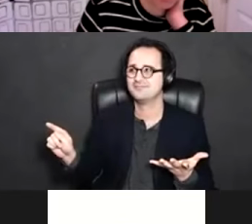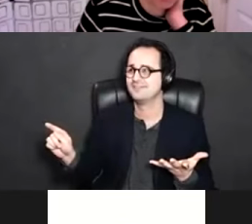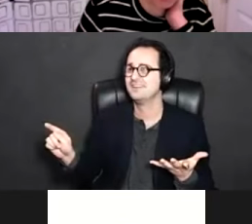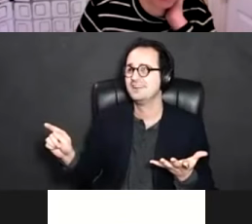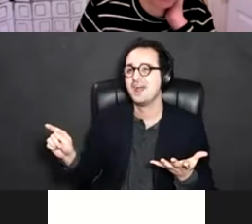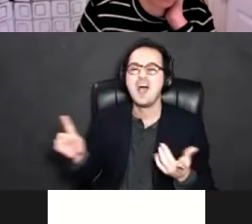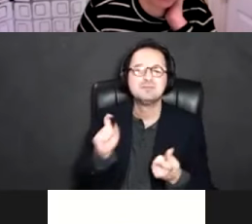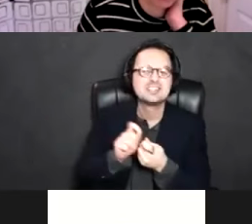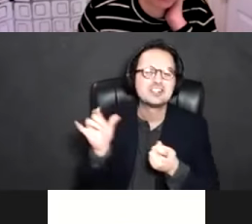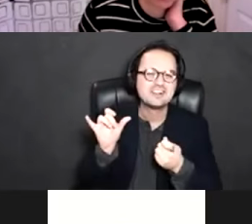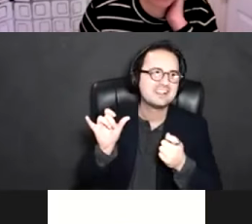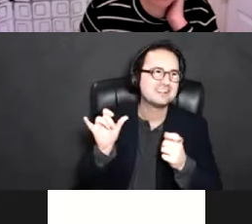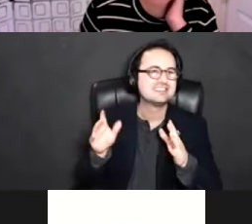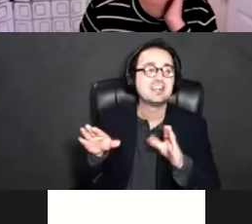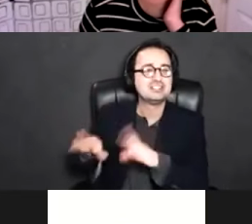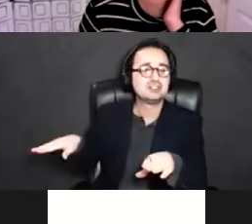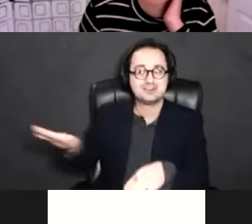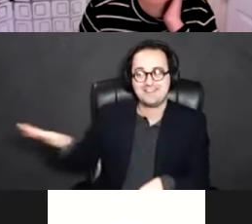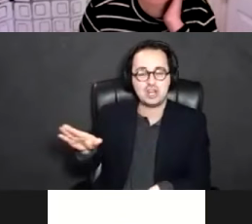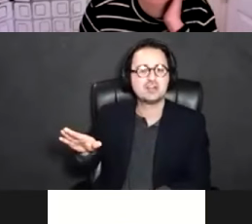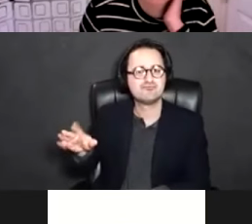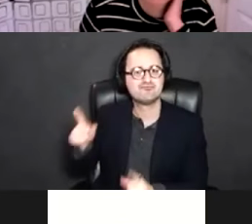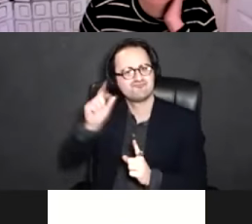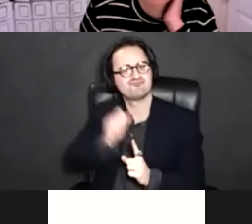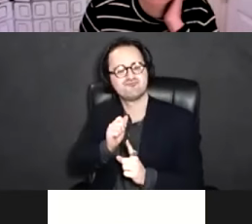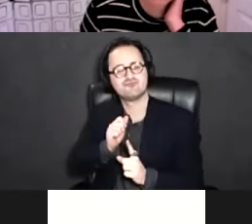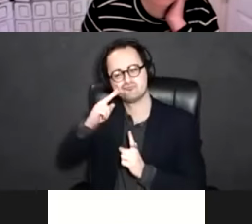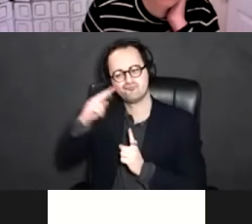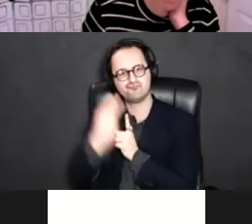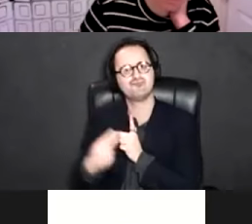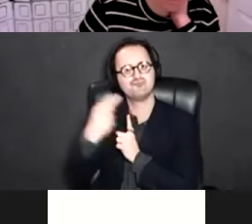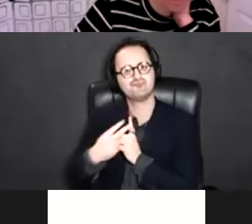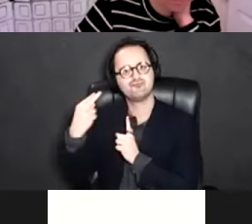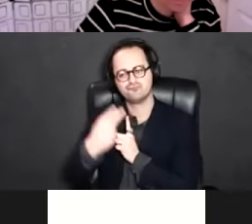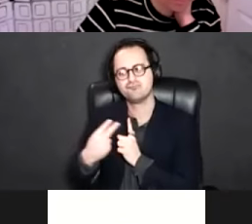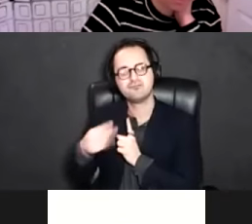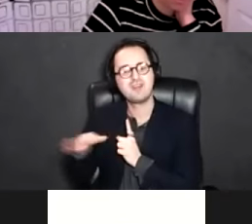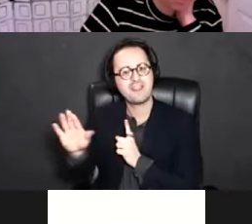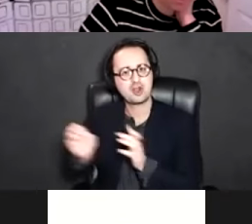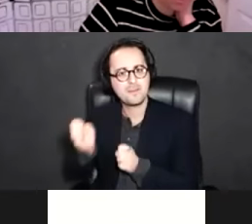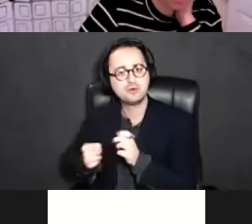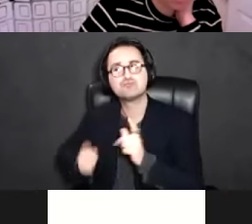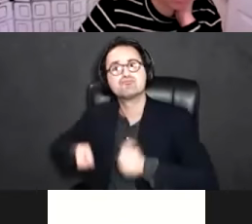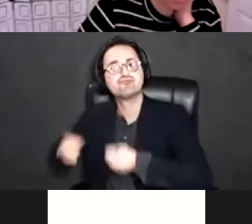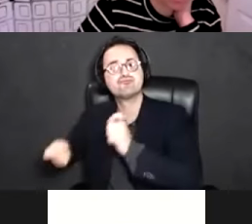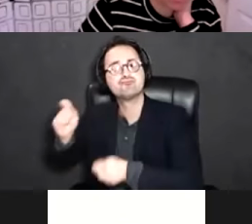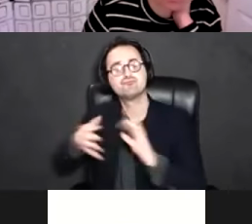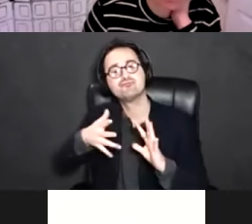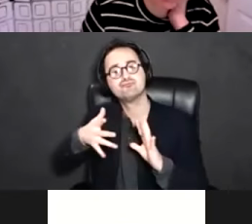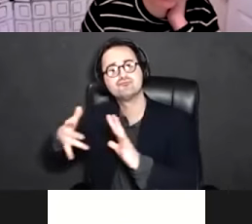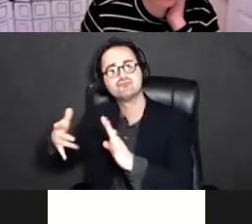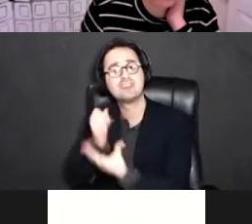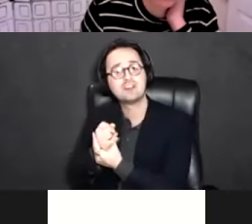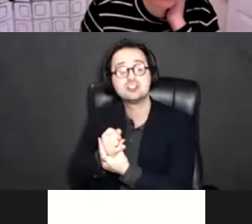particularly like the children's self-concept and how they think about themselves, that are their emotions that are changing over these intervention programs. Now you